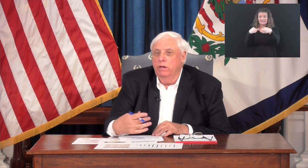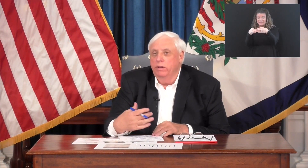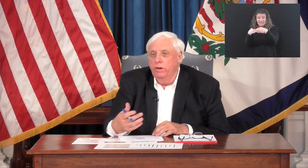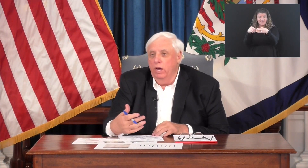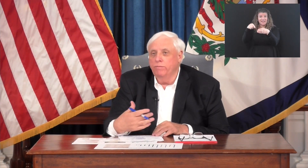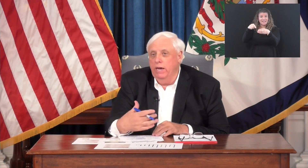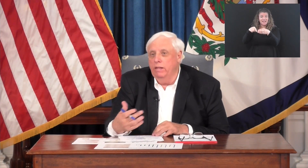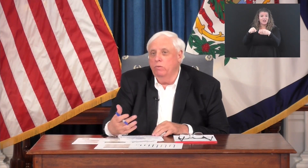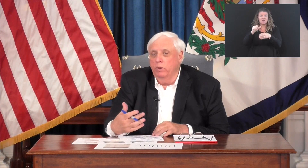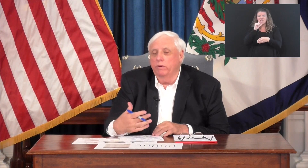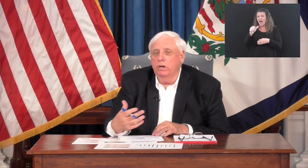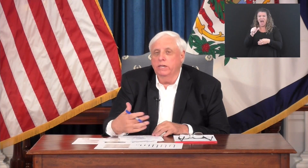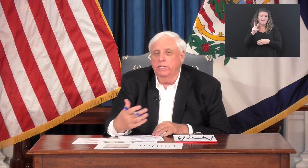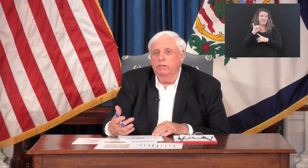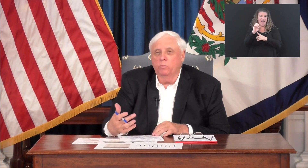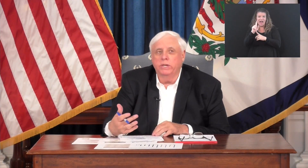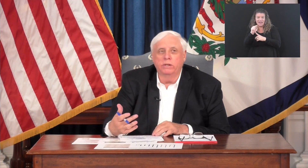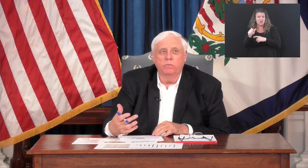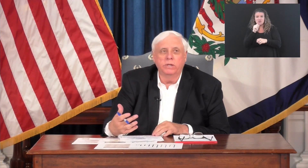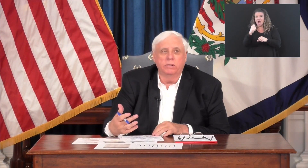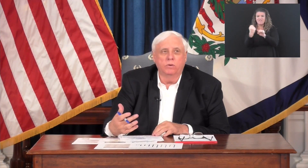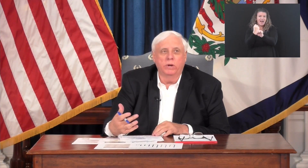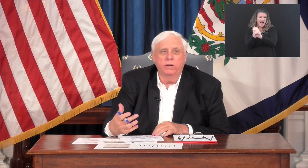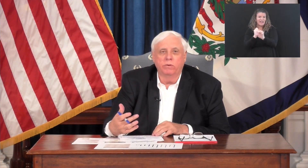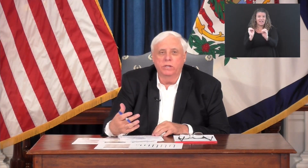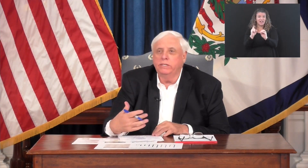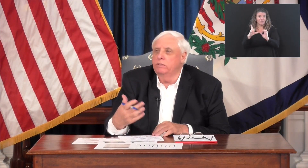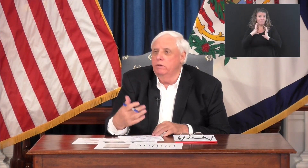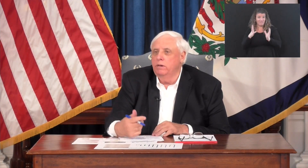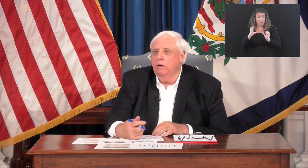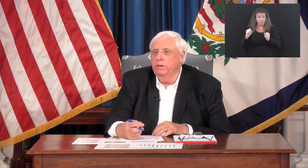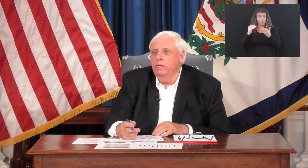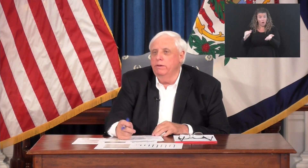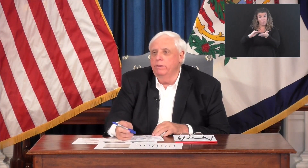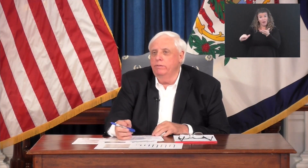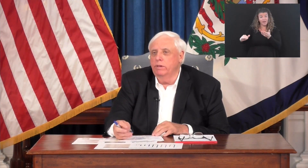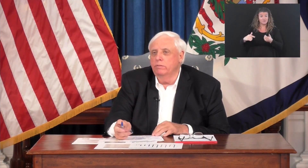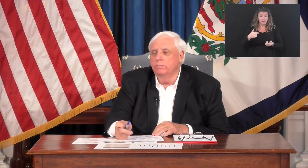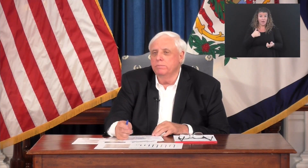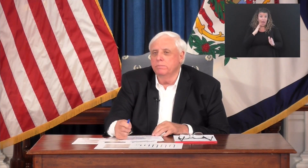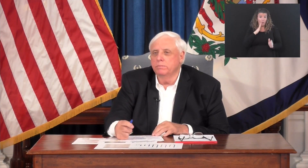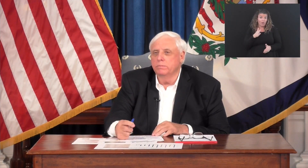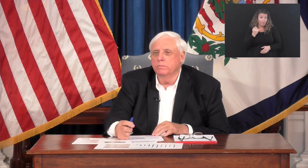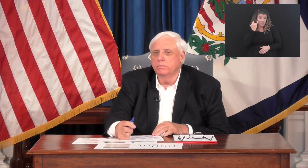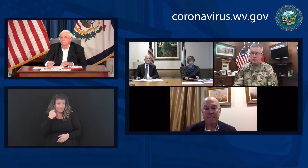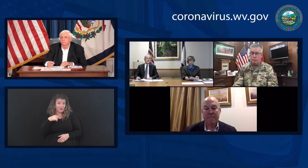that are nonviolent and whatever like that we can go ahead and release, I'll be glad to do so.